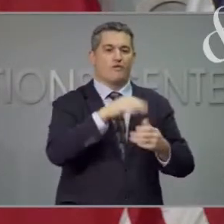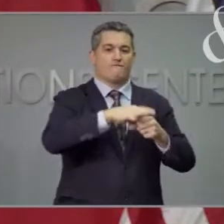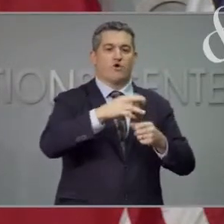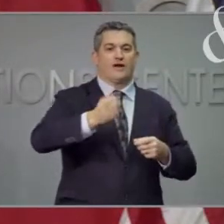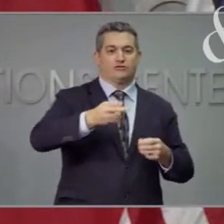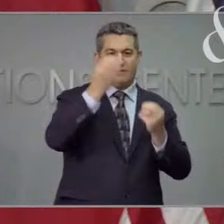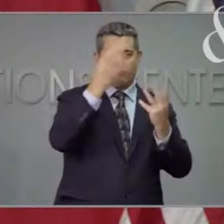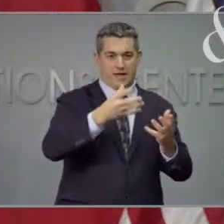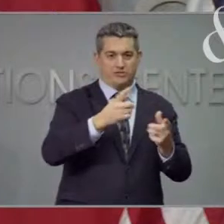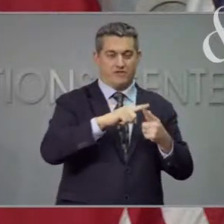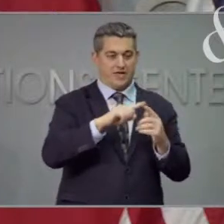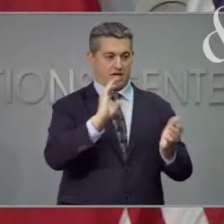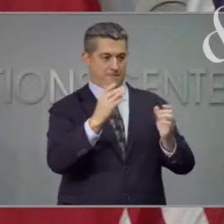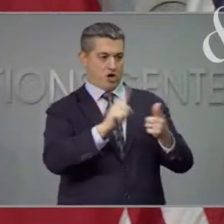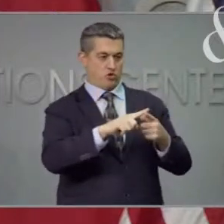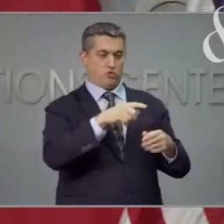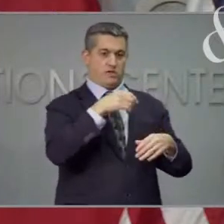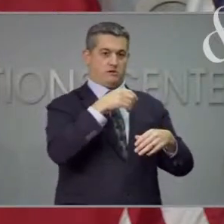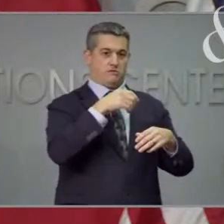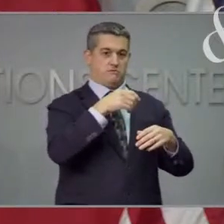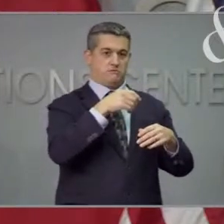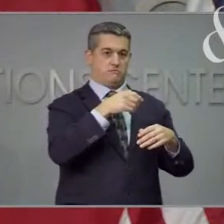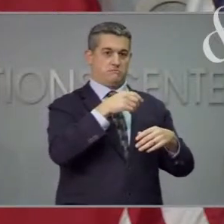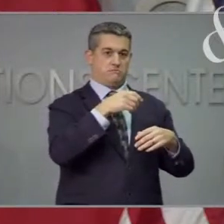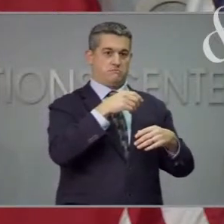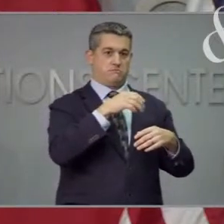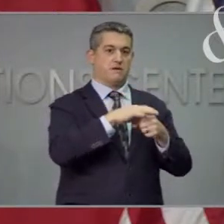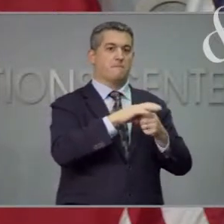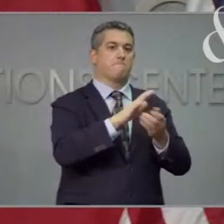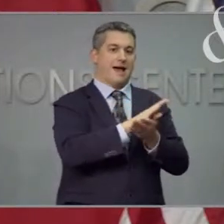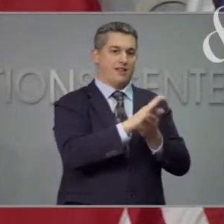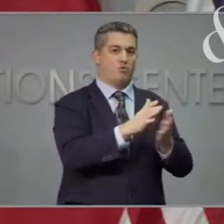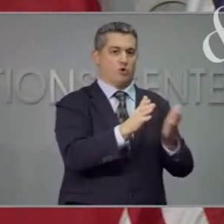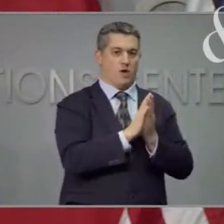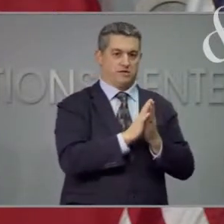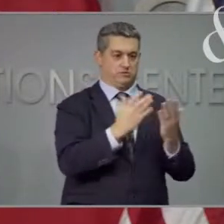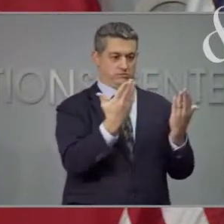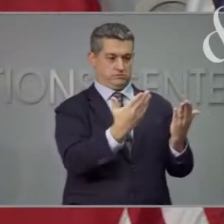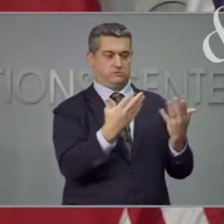to compare that to the absentee ballot requests.